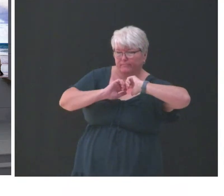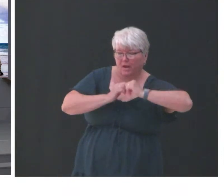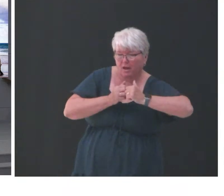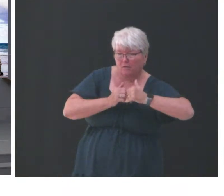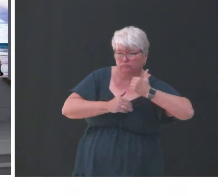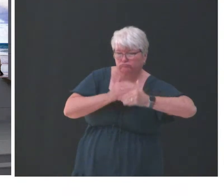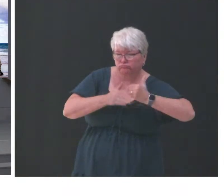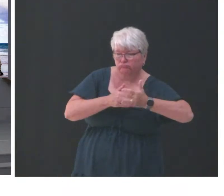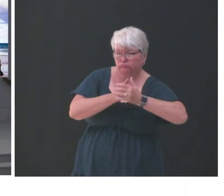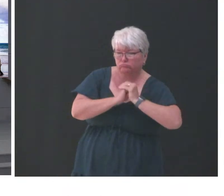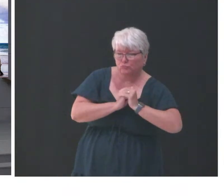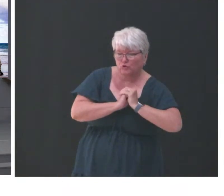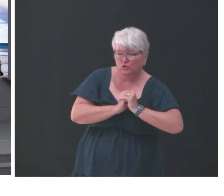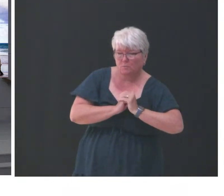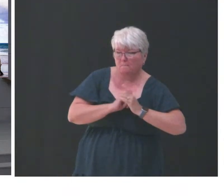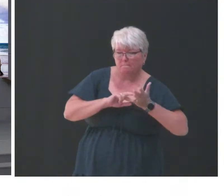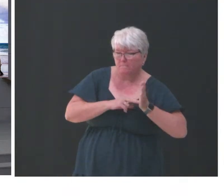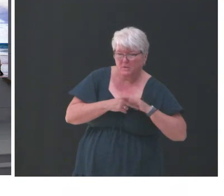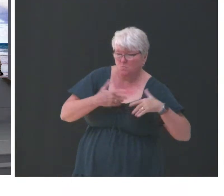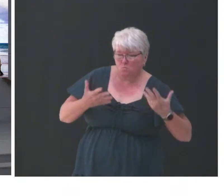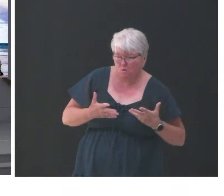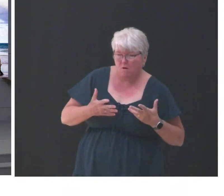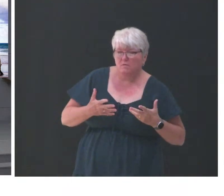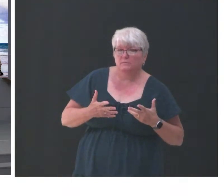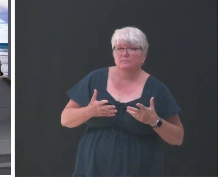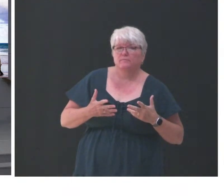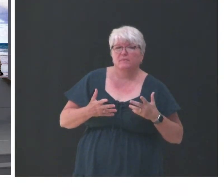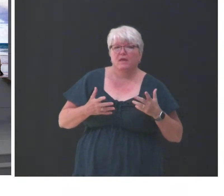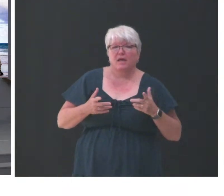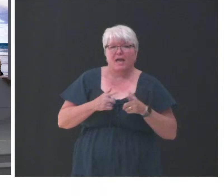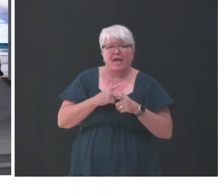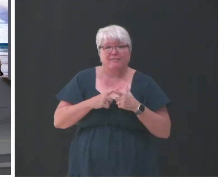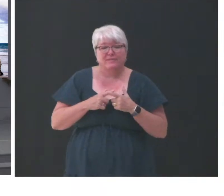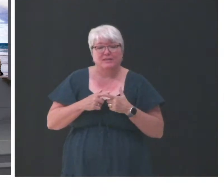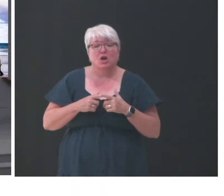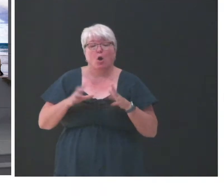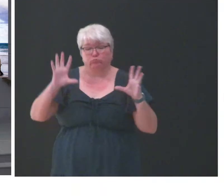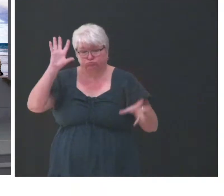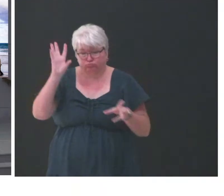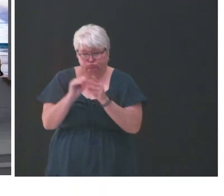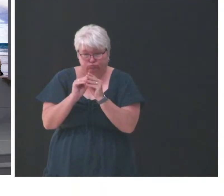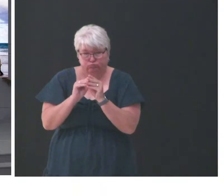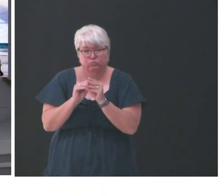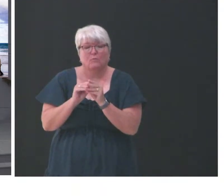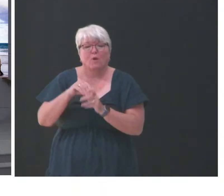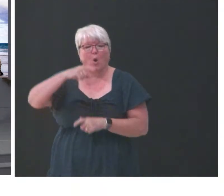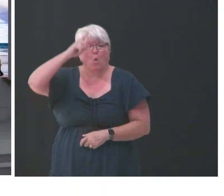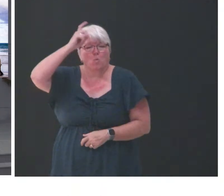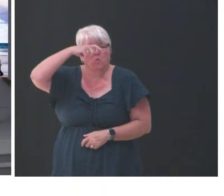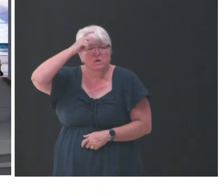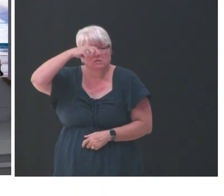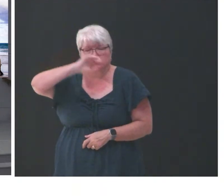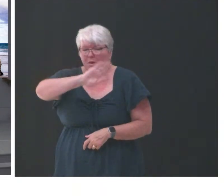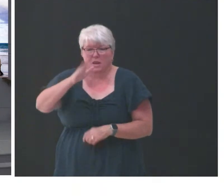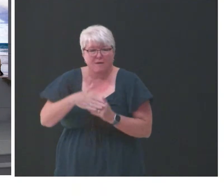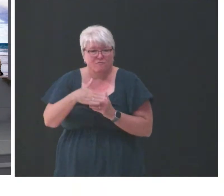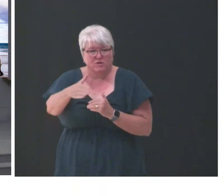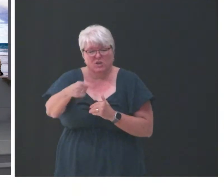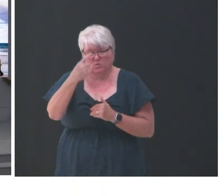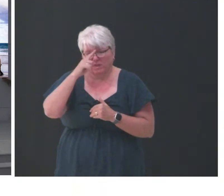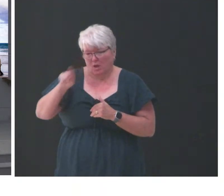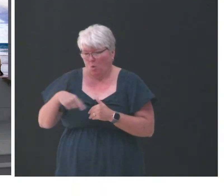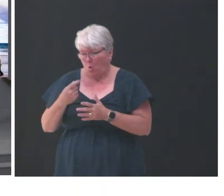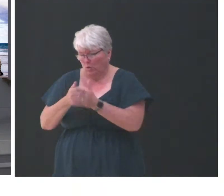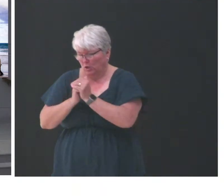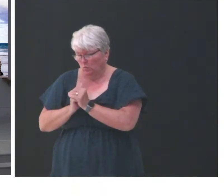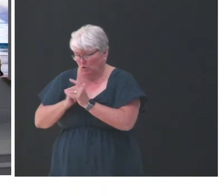how we are to worship and what it means to come before the Father and worship, and then worship from a place of wisdom so that never again are you thinking that worship